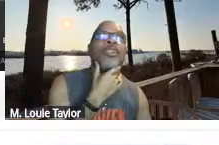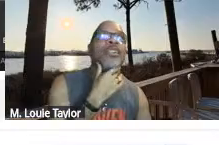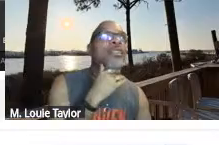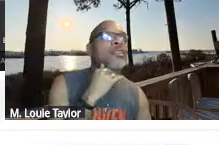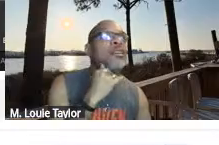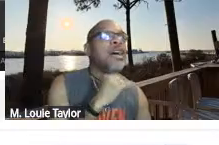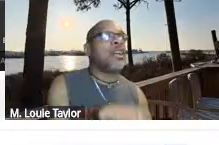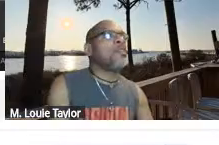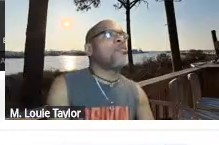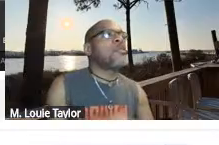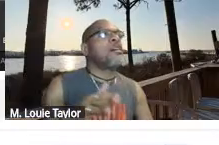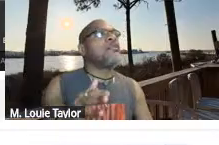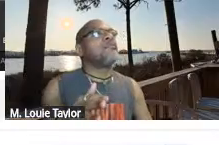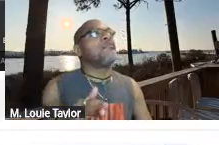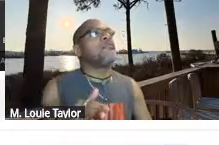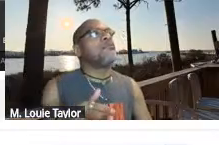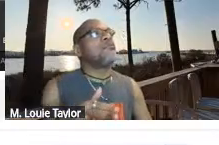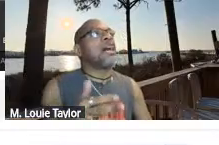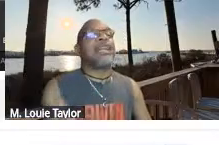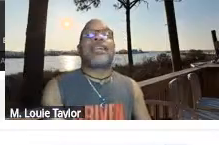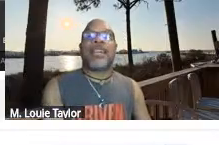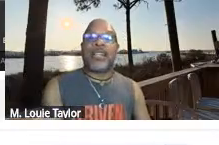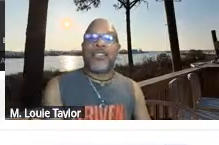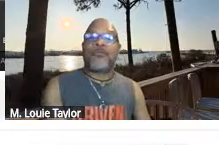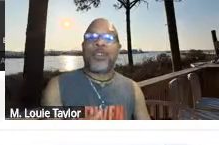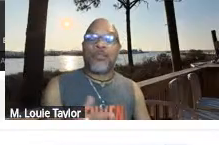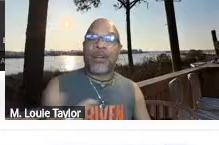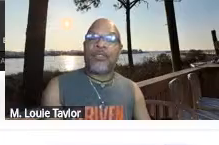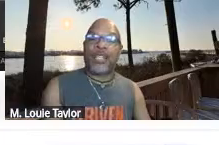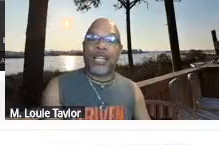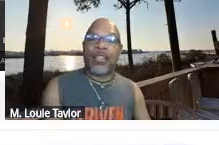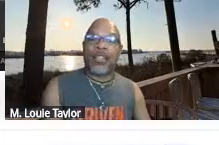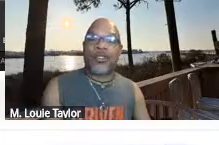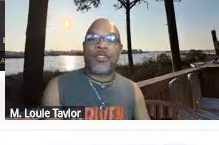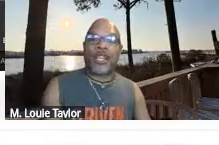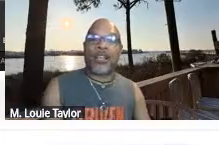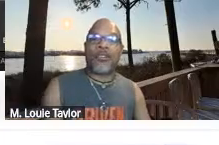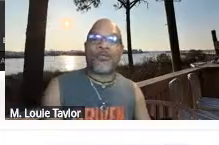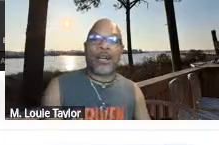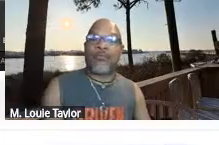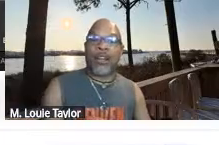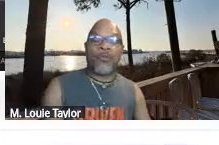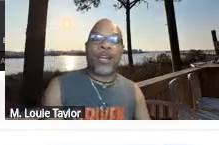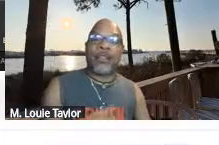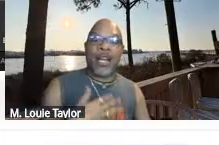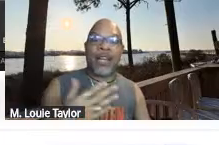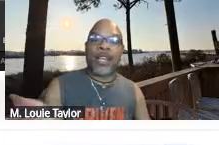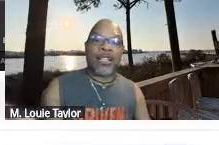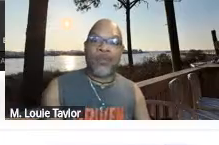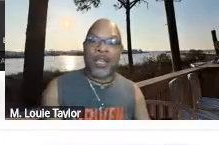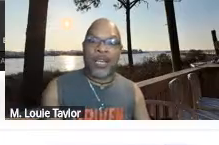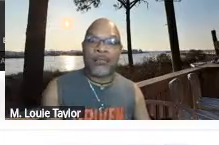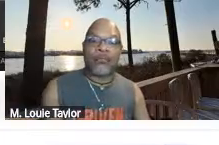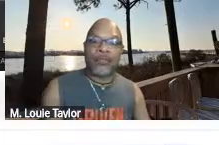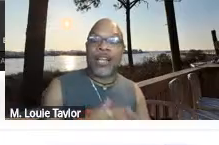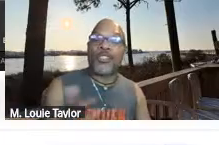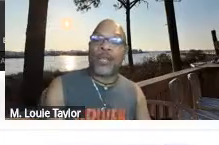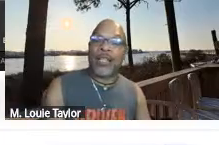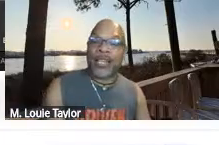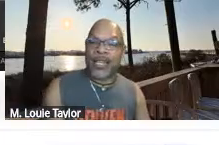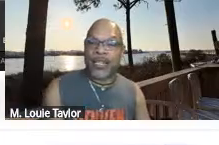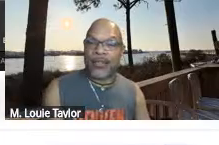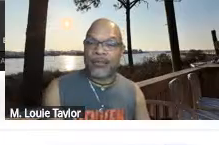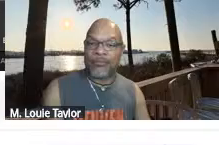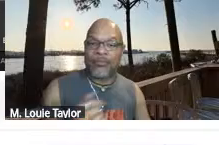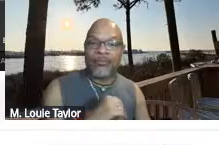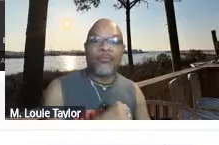I don't know. I like the idea of putting my own link in there so that they can go shop right away and not have to ask me again. I do